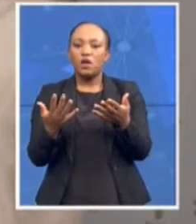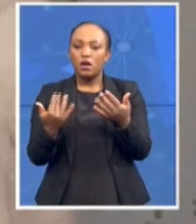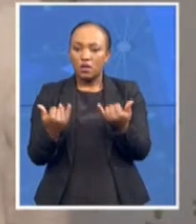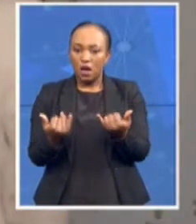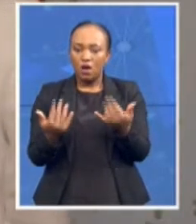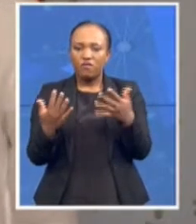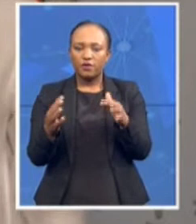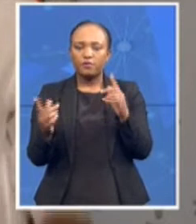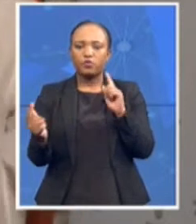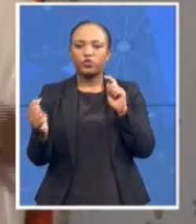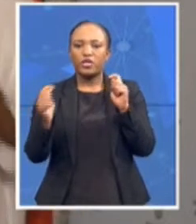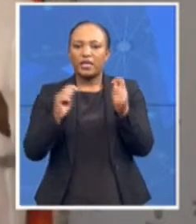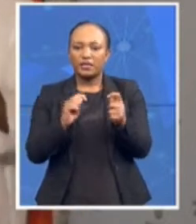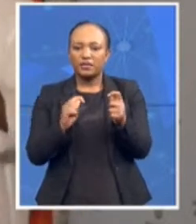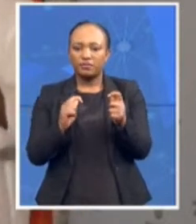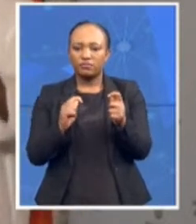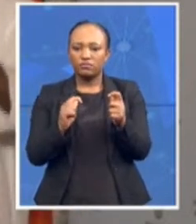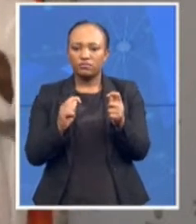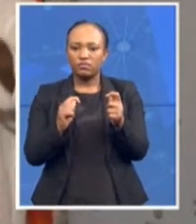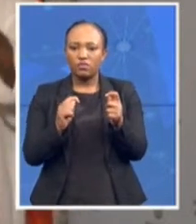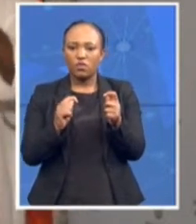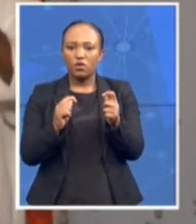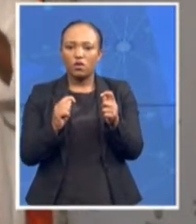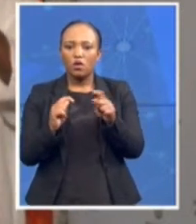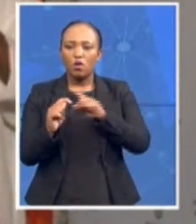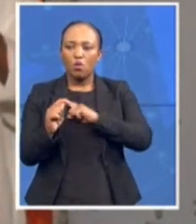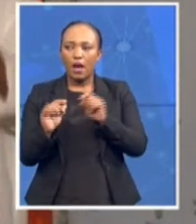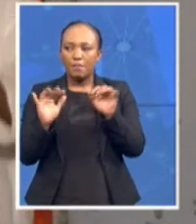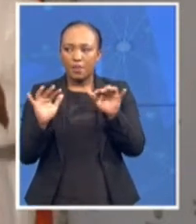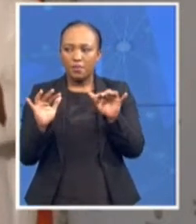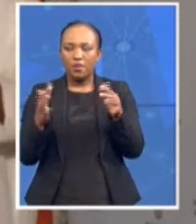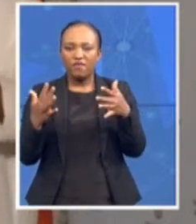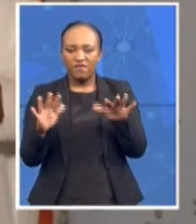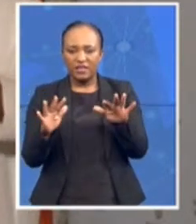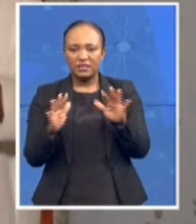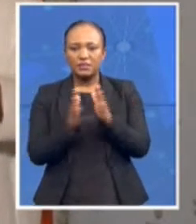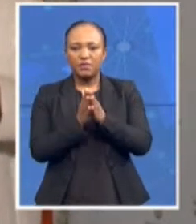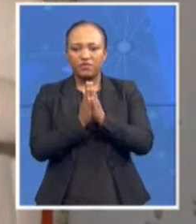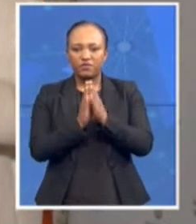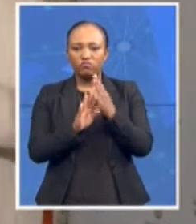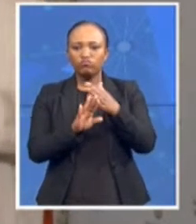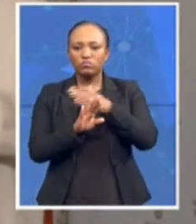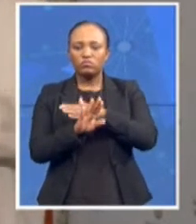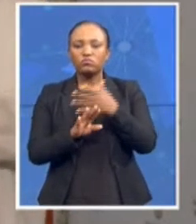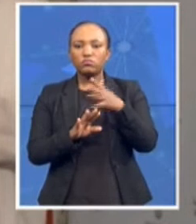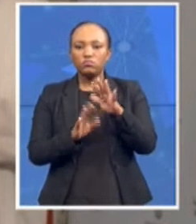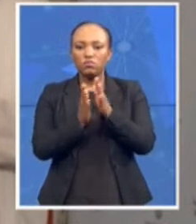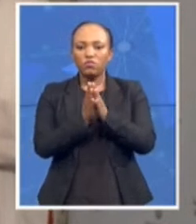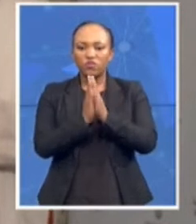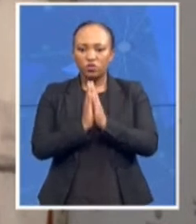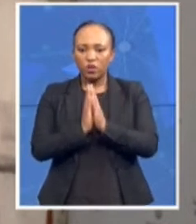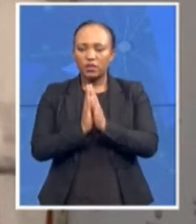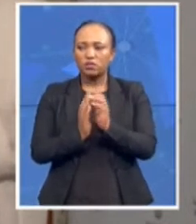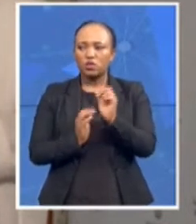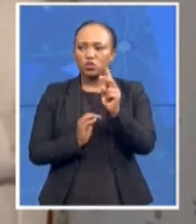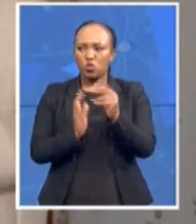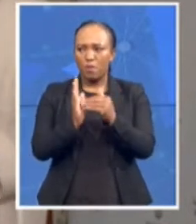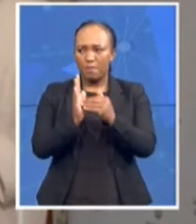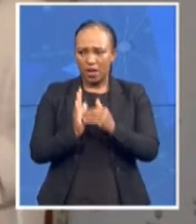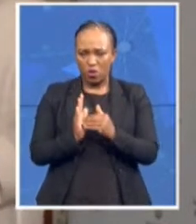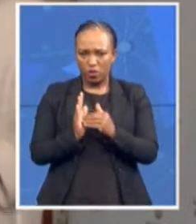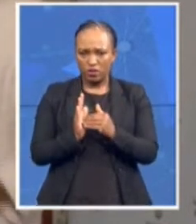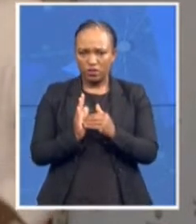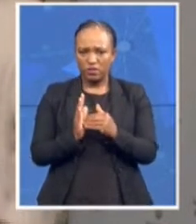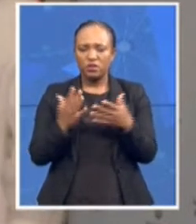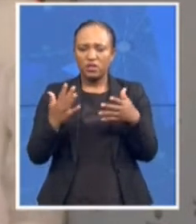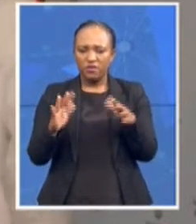those people who had asked for 2 million rands and were promised 4 million rands, they